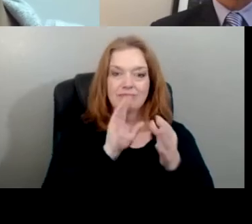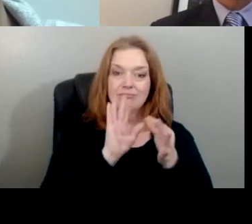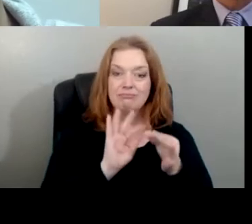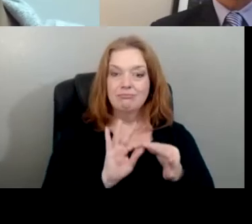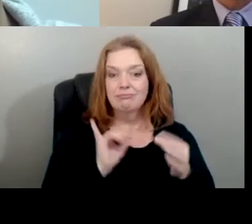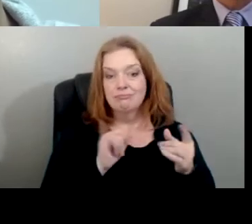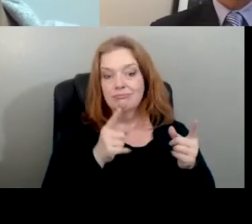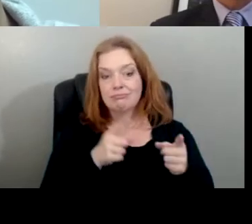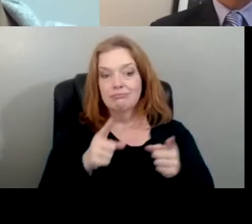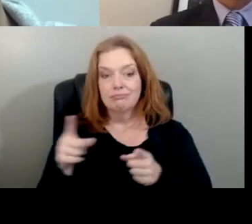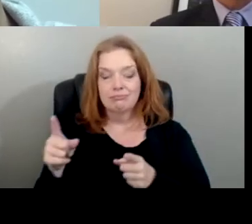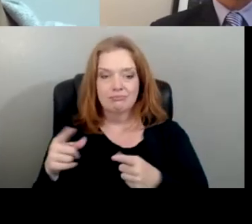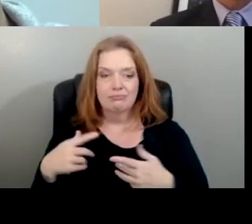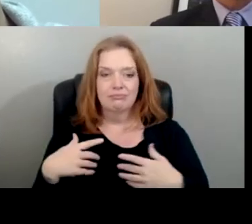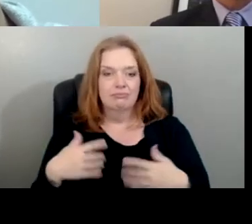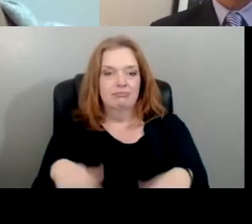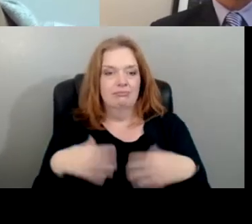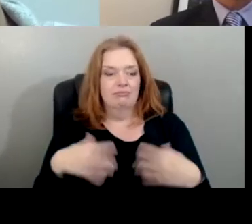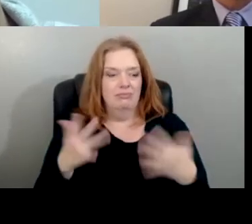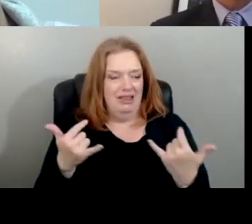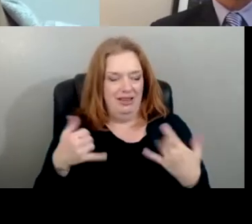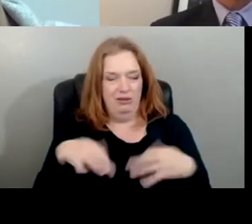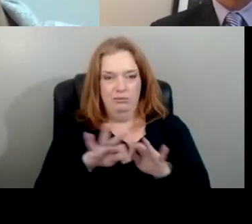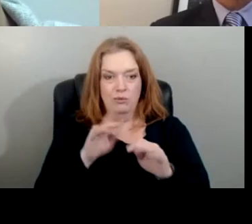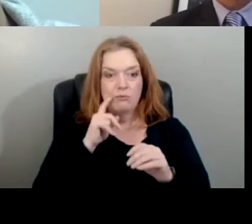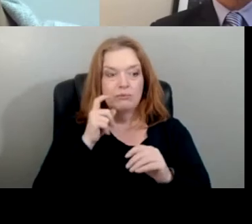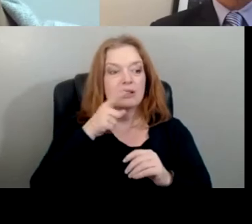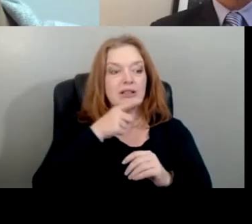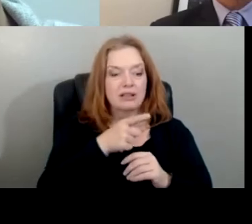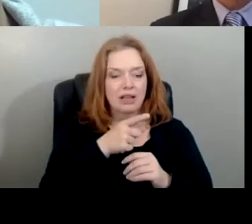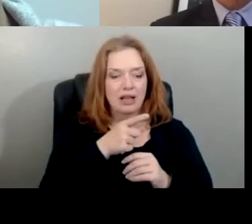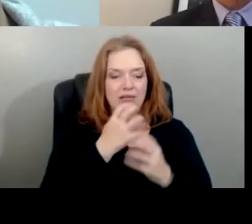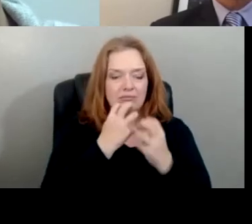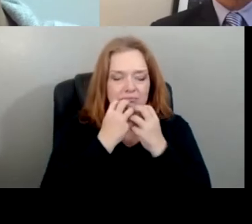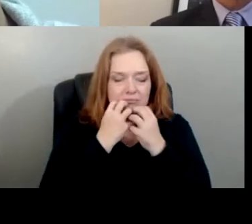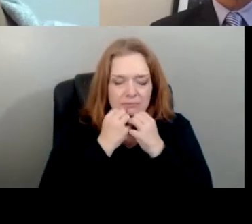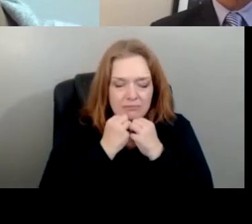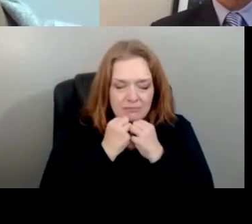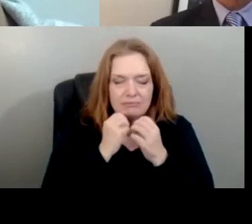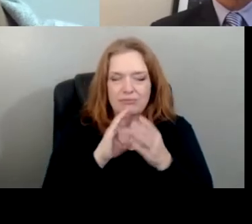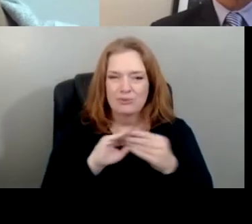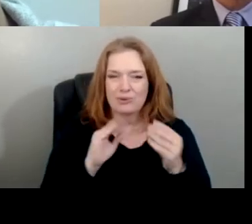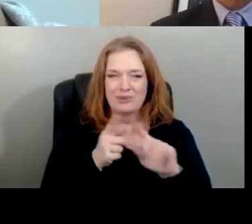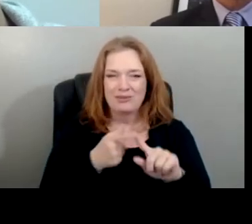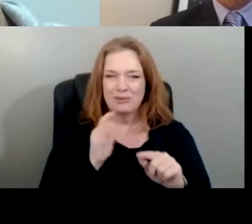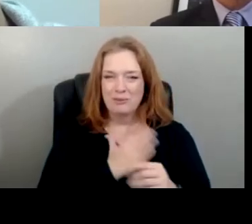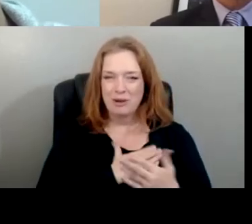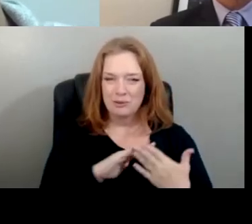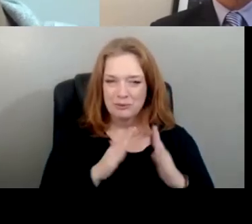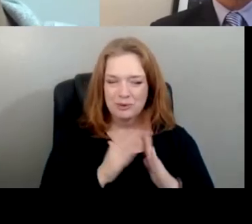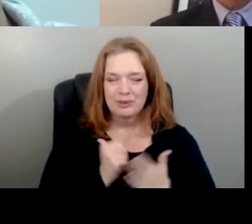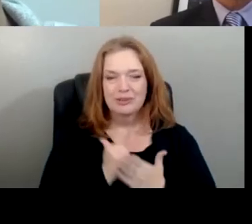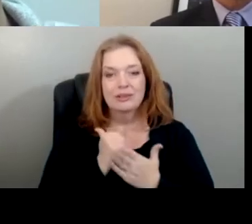that's incredible because they're holding the stories of our community. They're holding so much resilience and helping our communities heal.